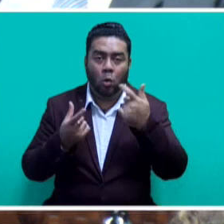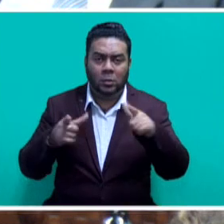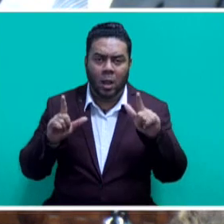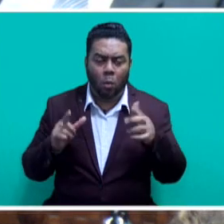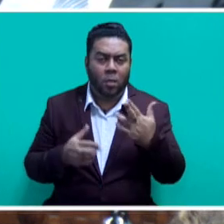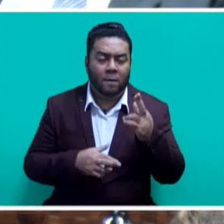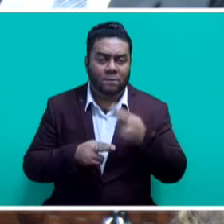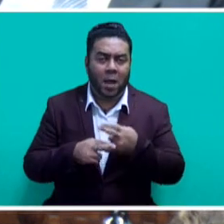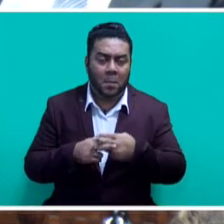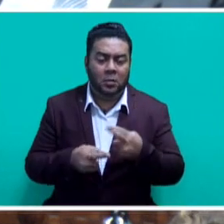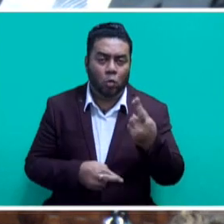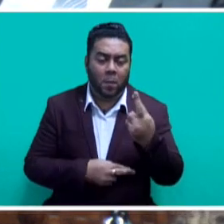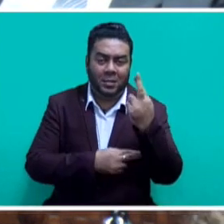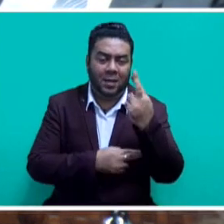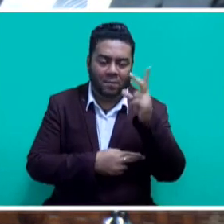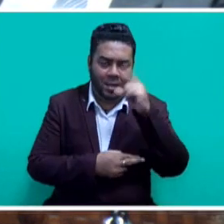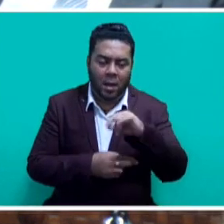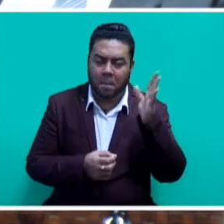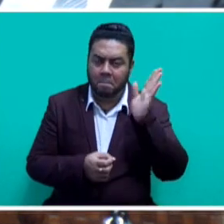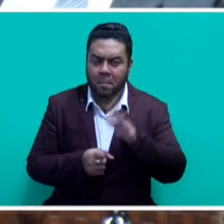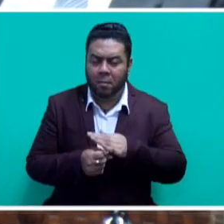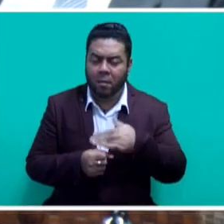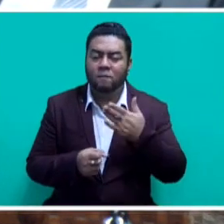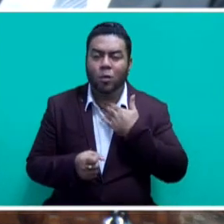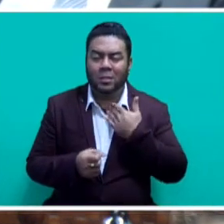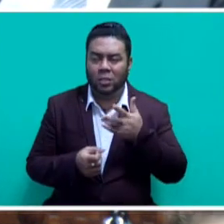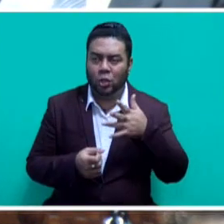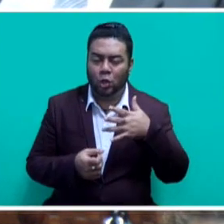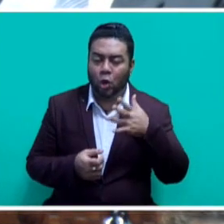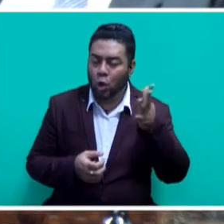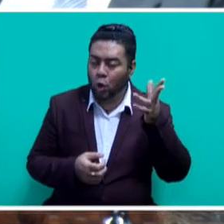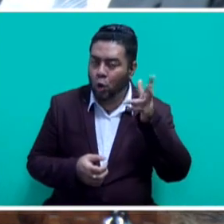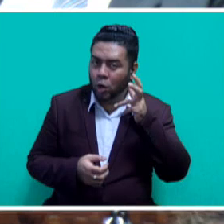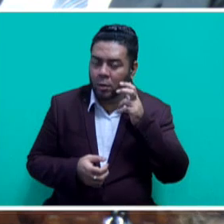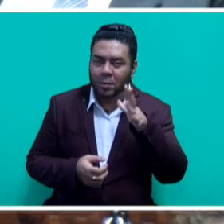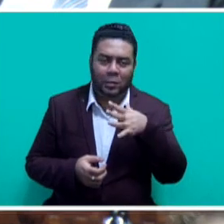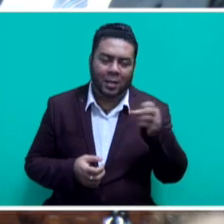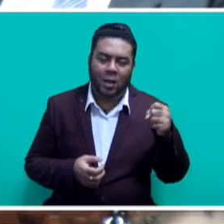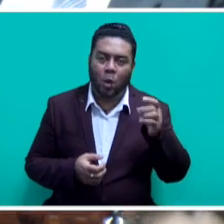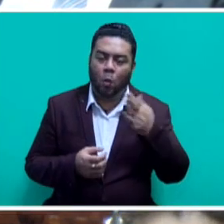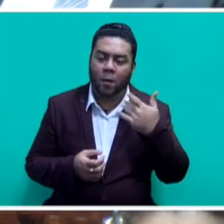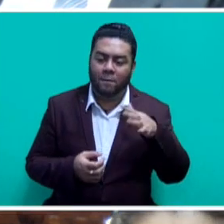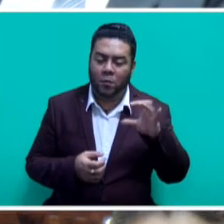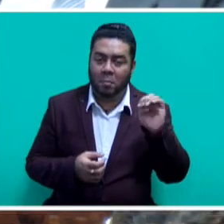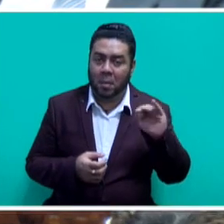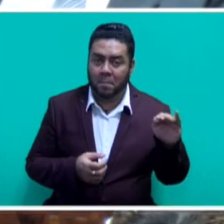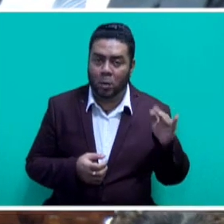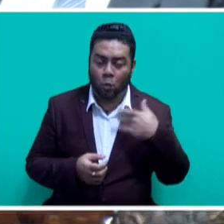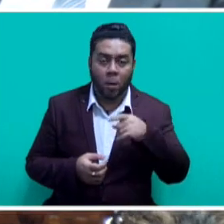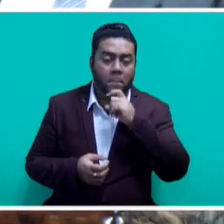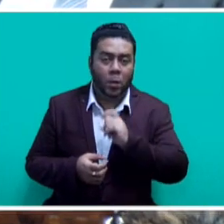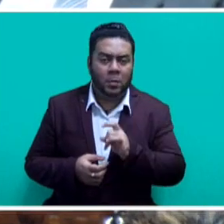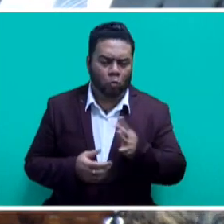representatives could have made their voices heard and which was taken away from them. As we have promised that